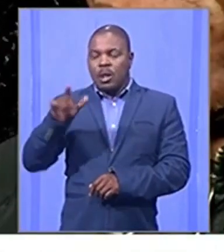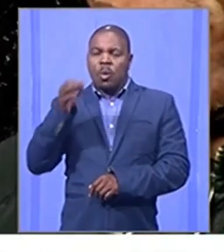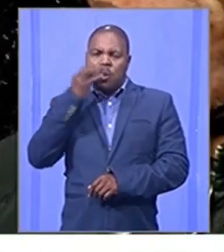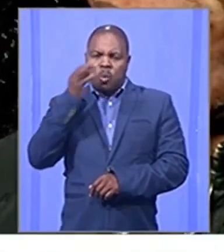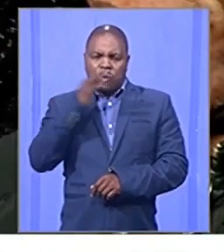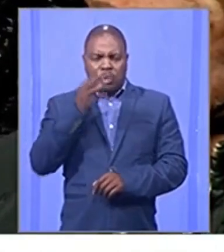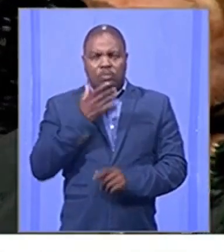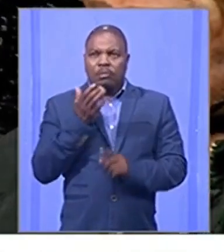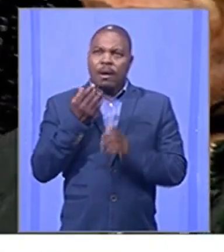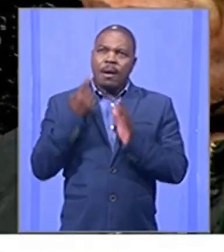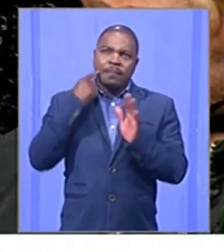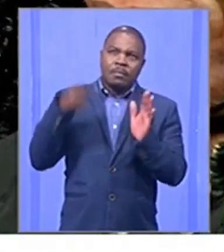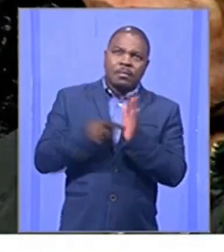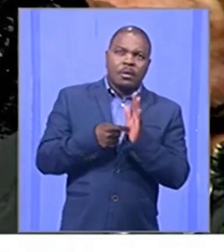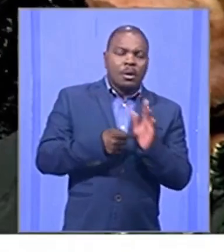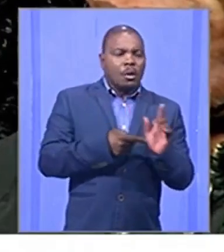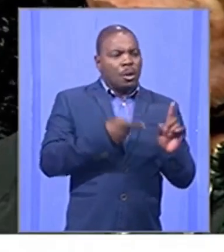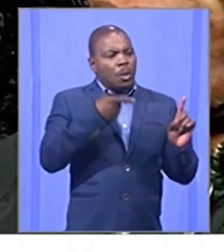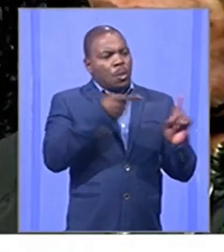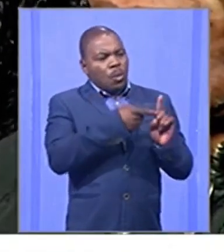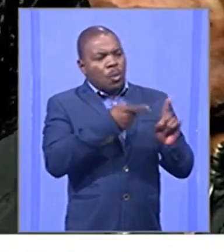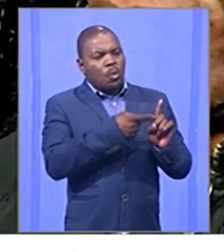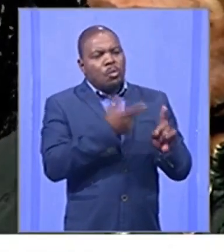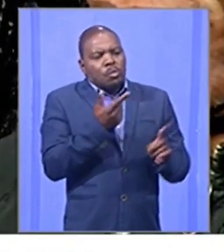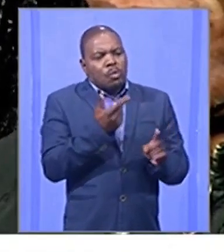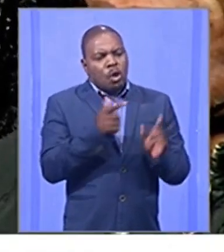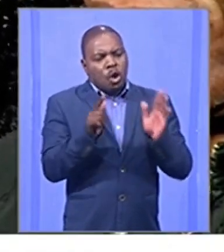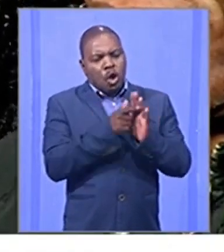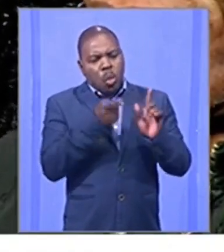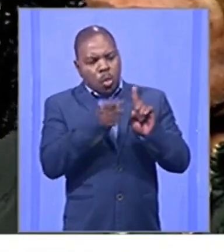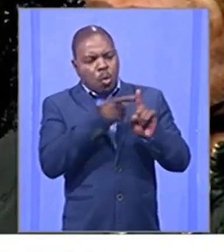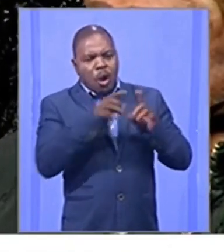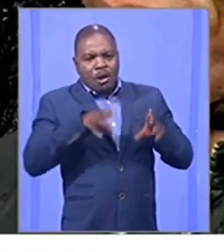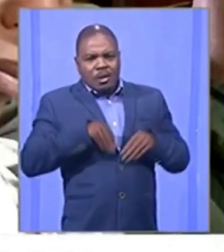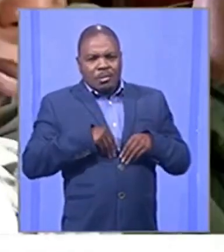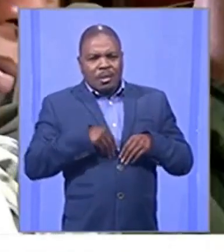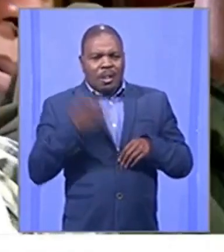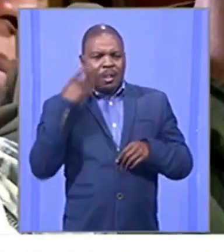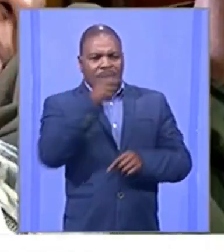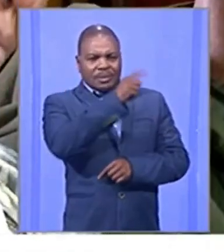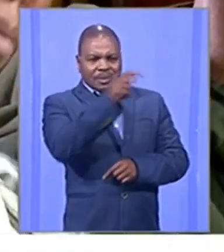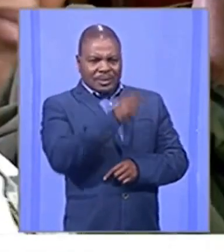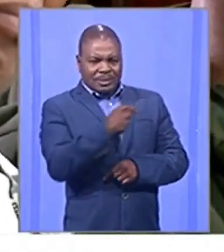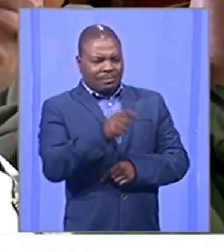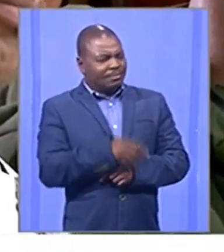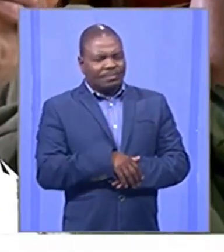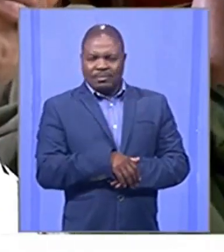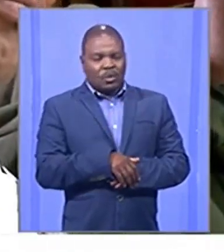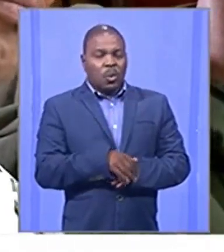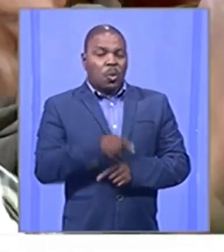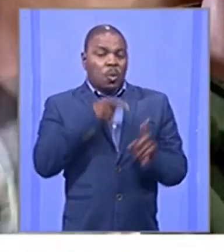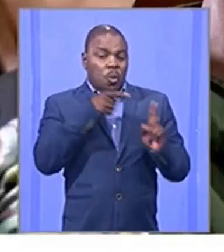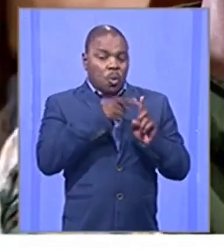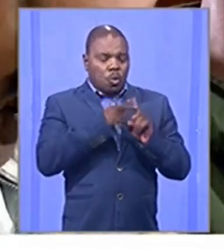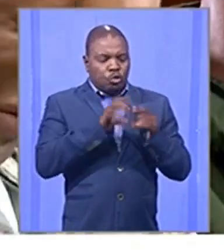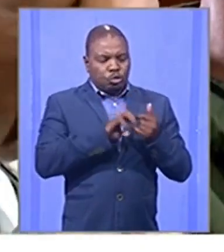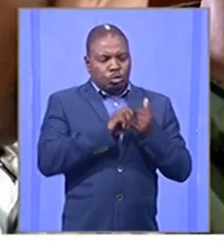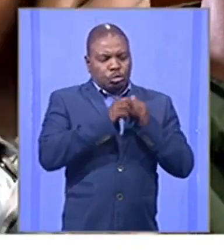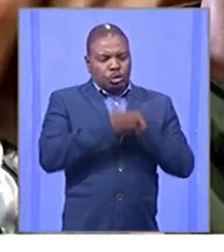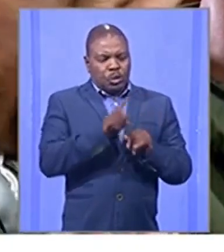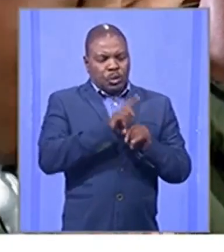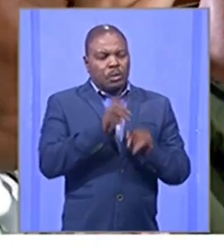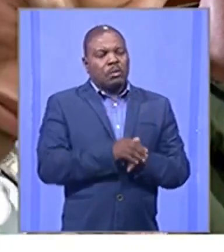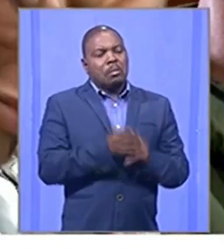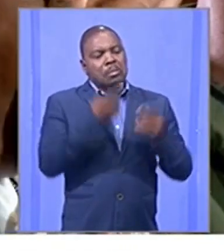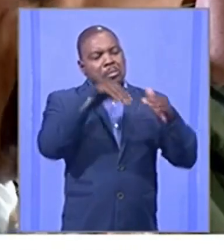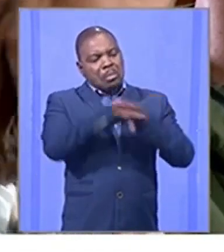gore Magudumana o dumelane le tlolo molao fa na tshwarwa kwa Tanzania ka moranang. Snellenberg a re maiteko a ga Magudumana a go ya